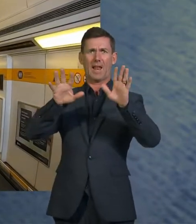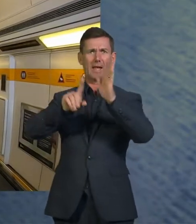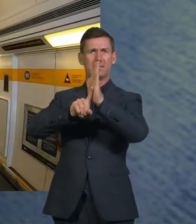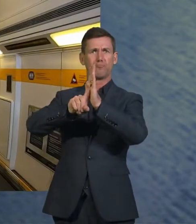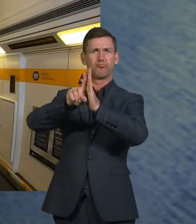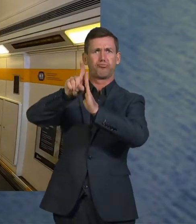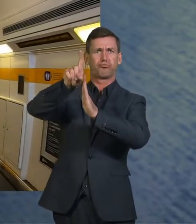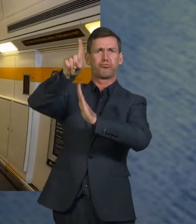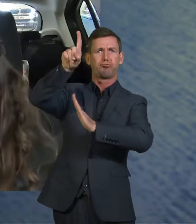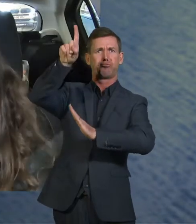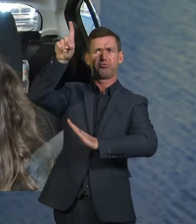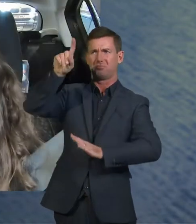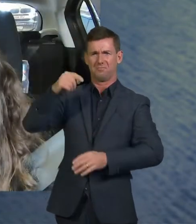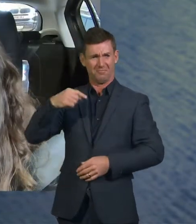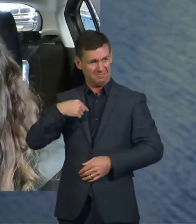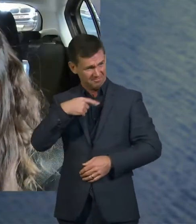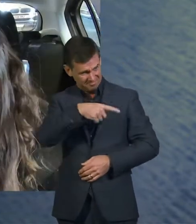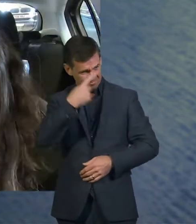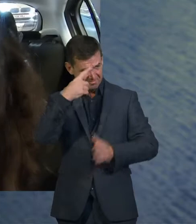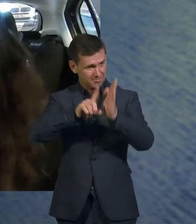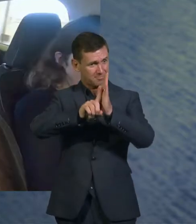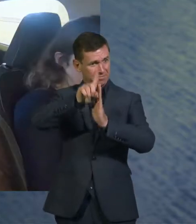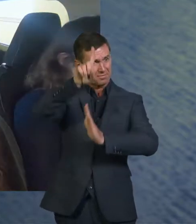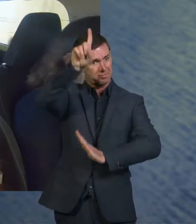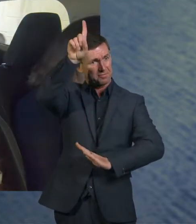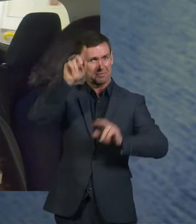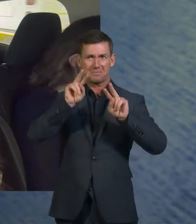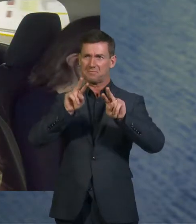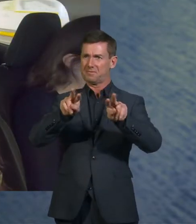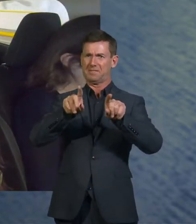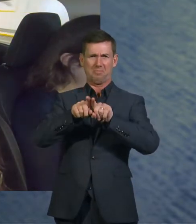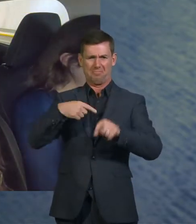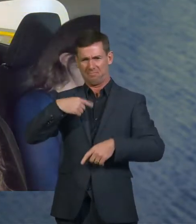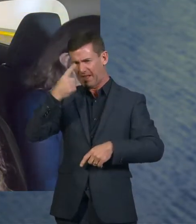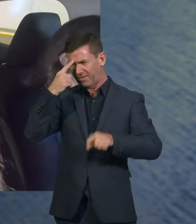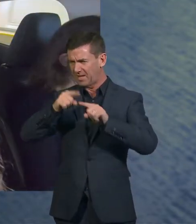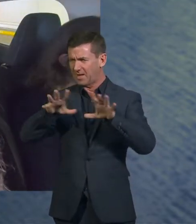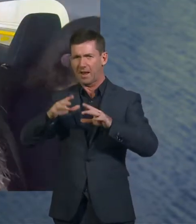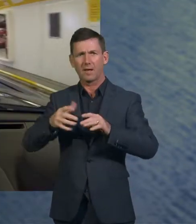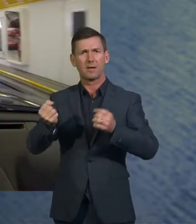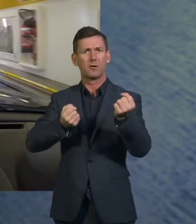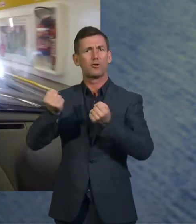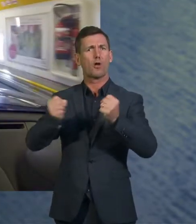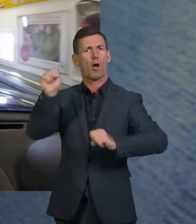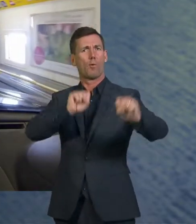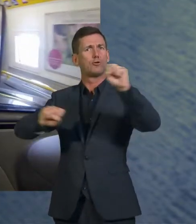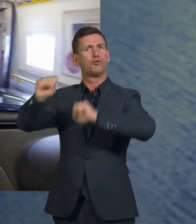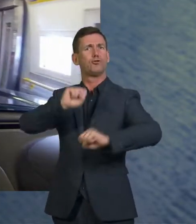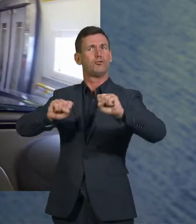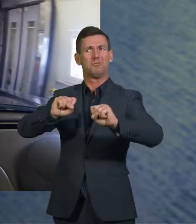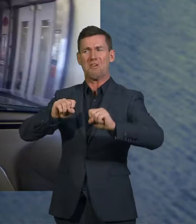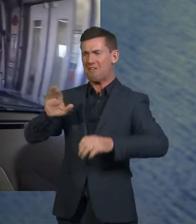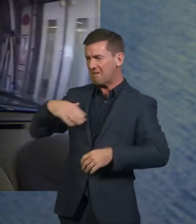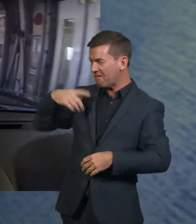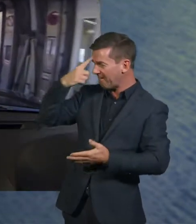Is that being a car wash? It is a bit. That is what it is. Do you know what would be really cool, though, is if it actually was a car wash, they just washed everyone's car.